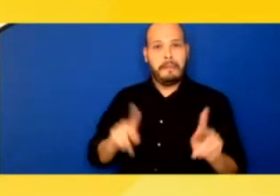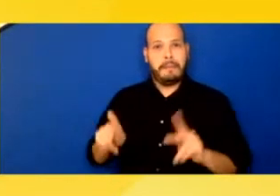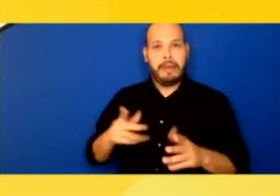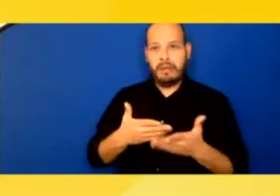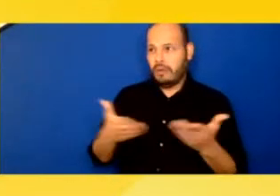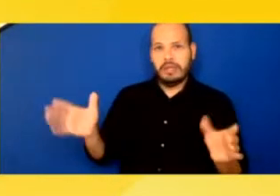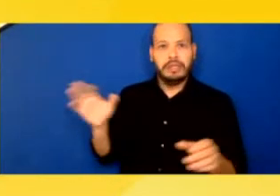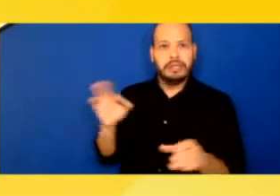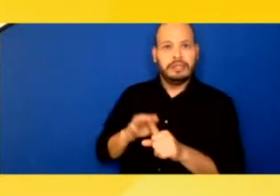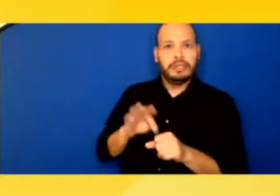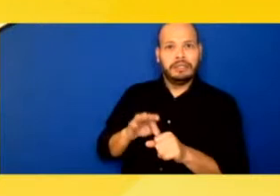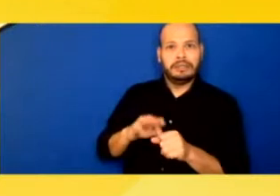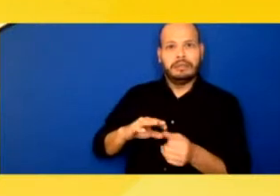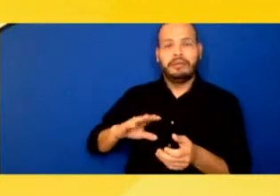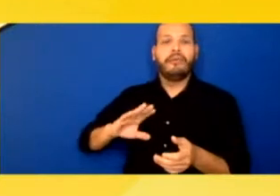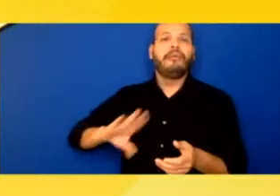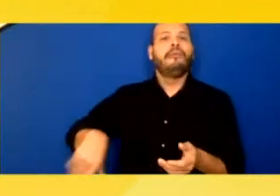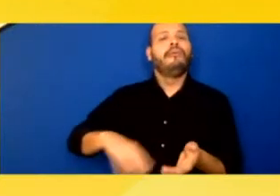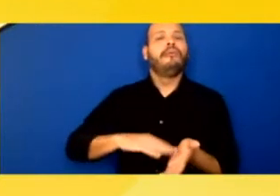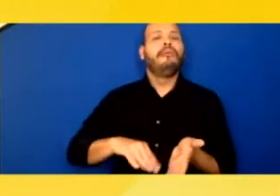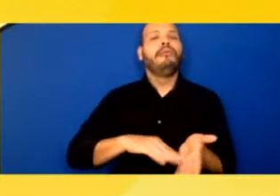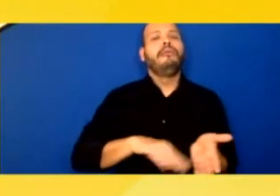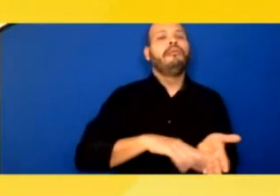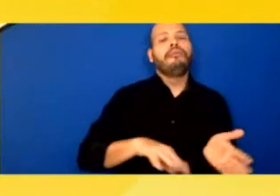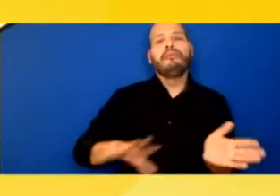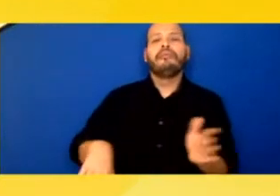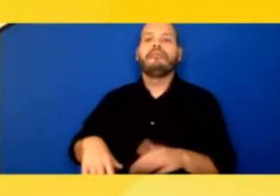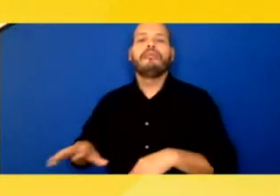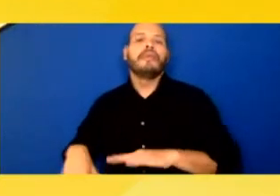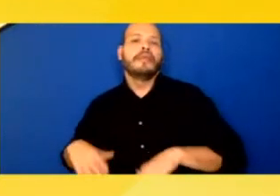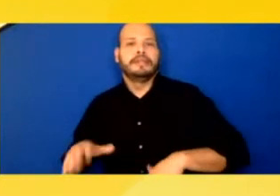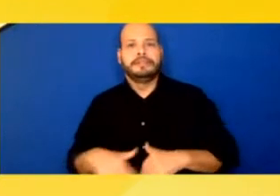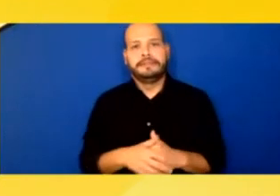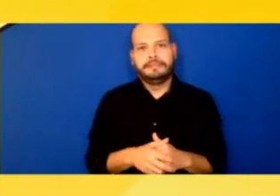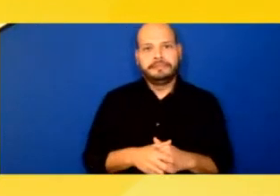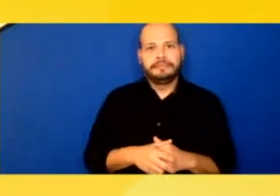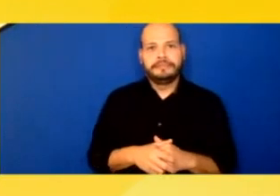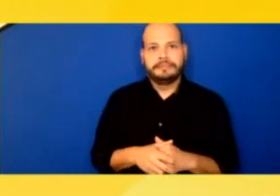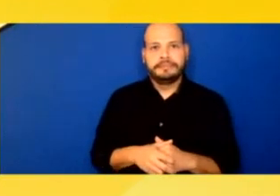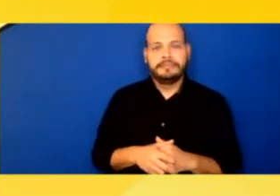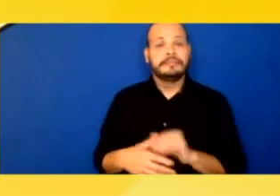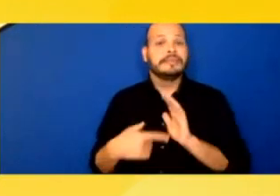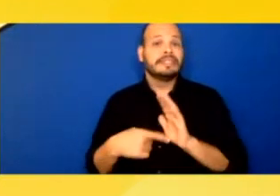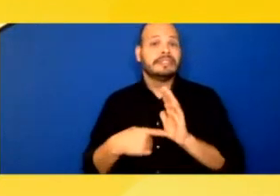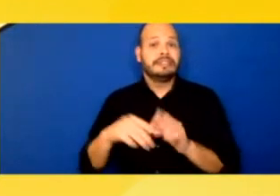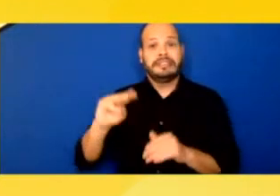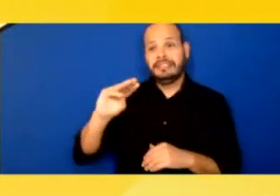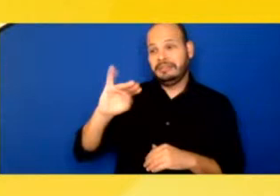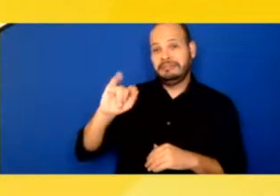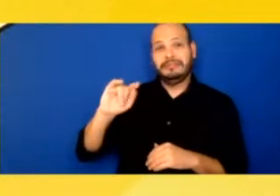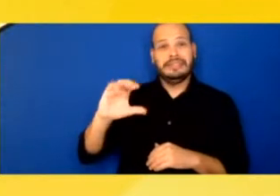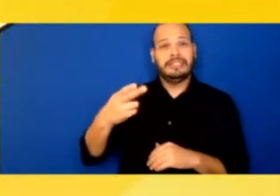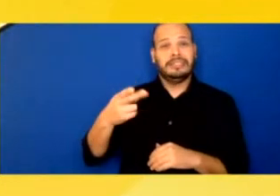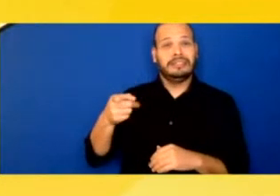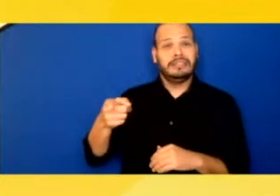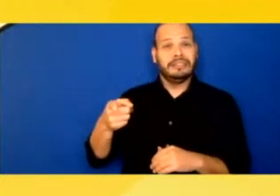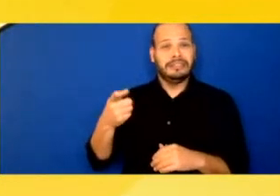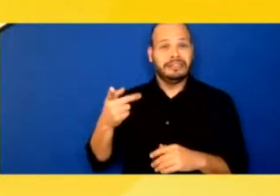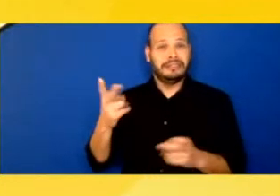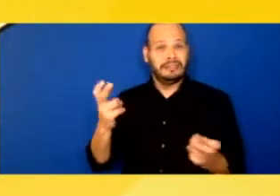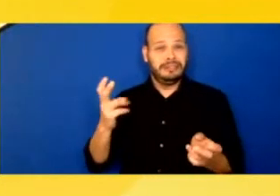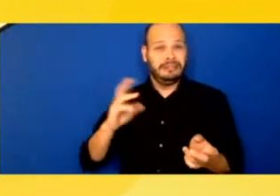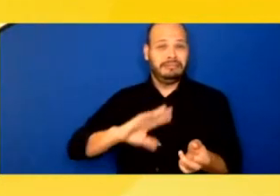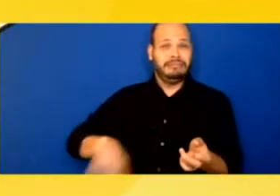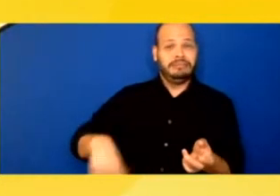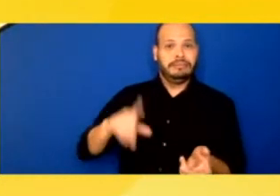10,000 votes, but 100,000 Black people in Detroit alone did not vote. In North Carolina,